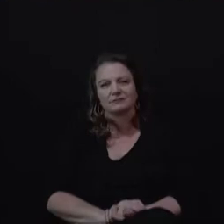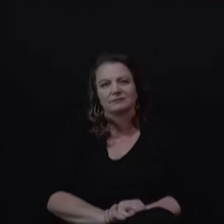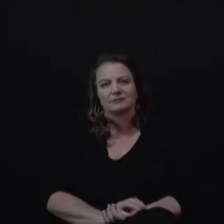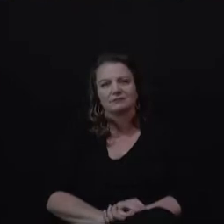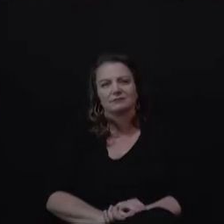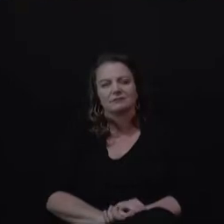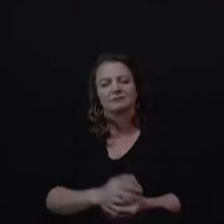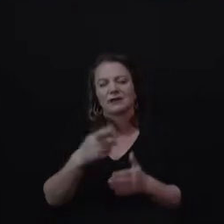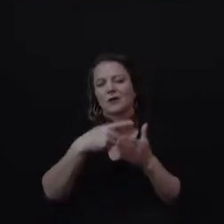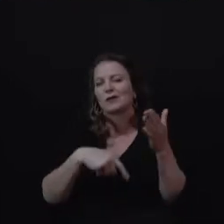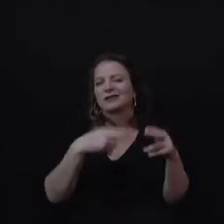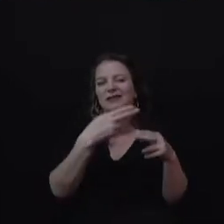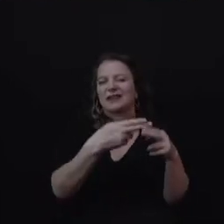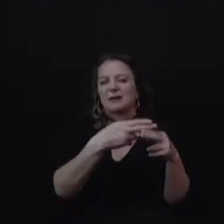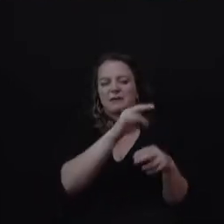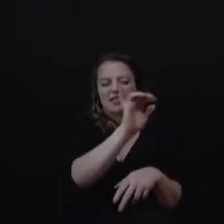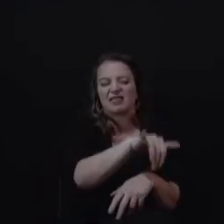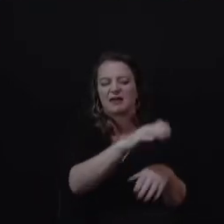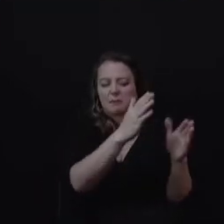What's the name of that person?